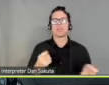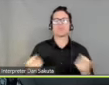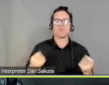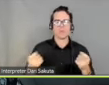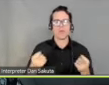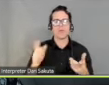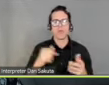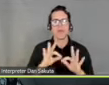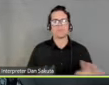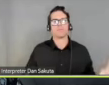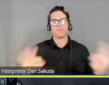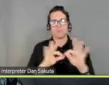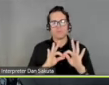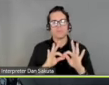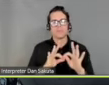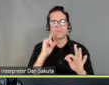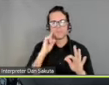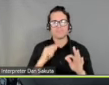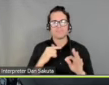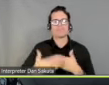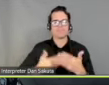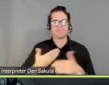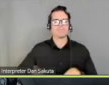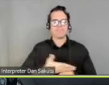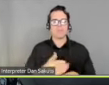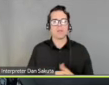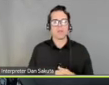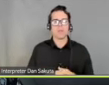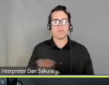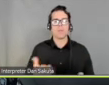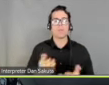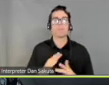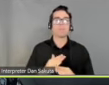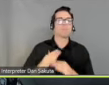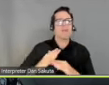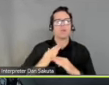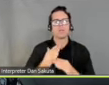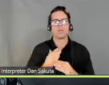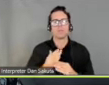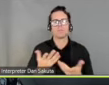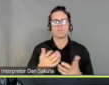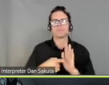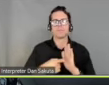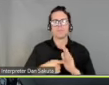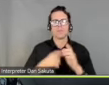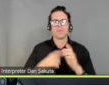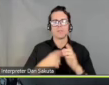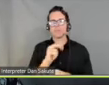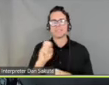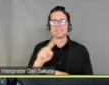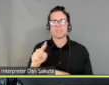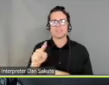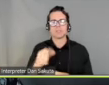an important step along the way. Same with barriers that we have, like the sneeze guards we have in the grocery